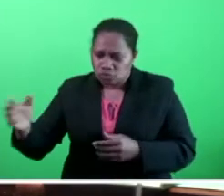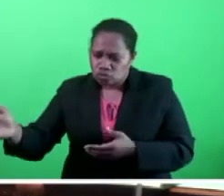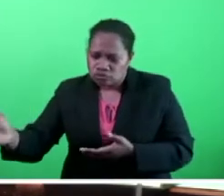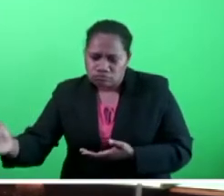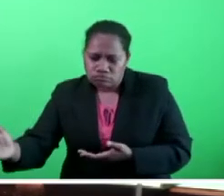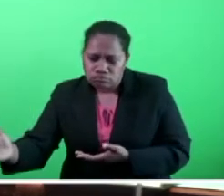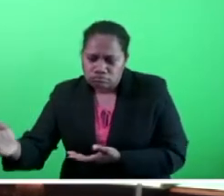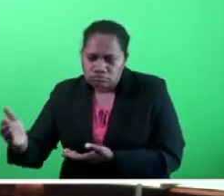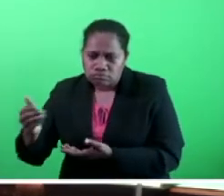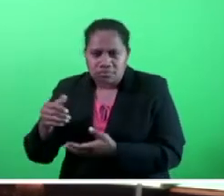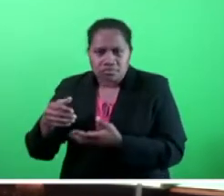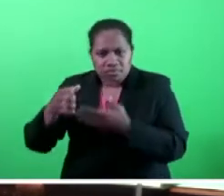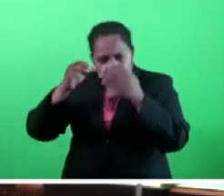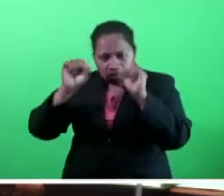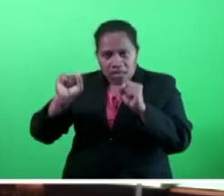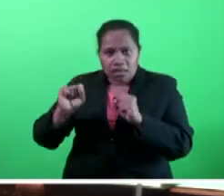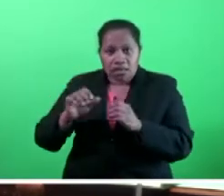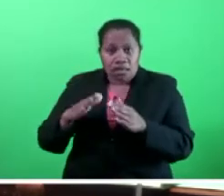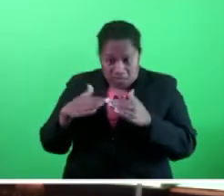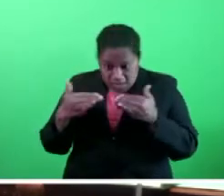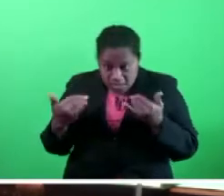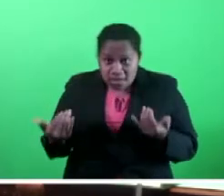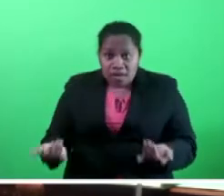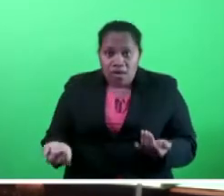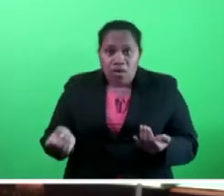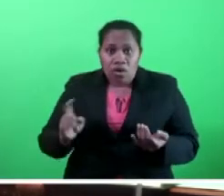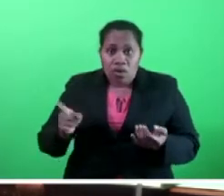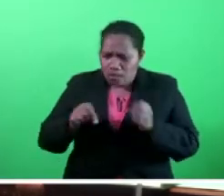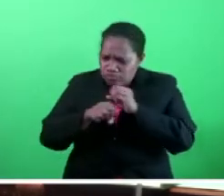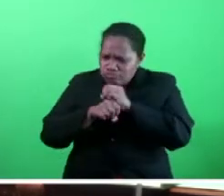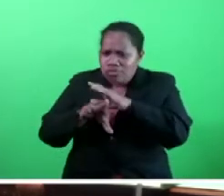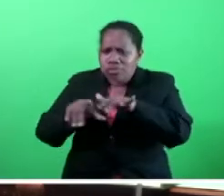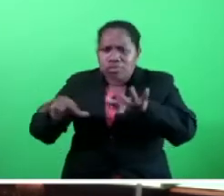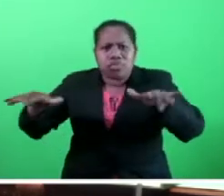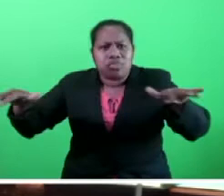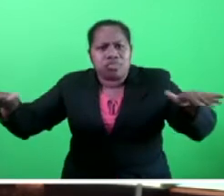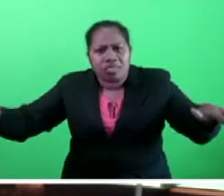the scheme. We are now rounding off this cattle which was all over.